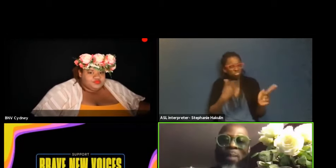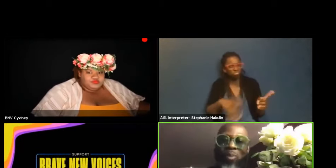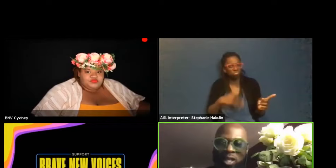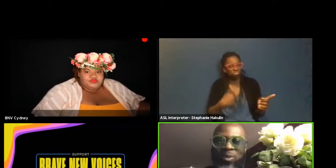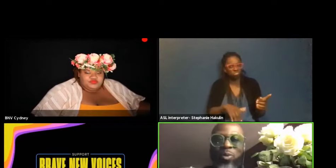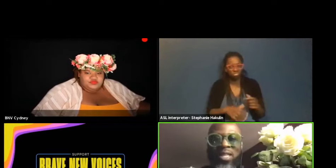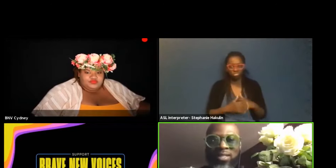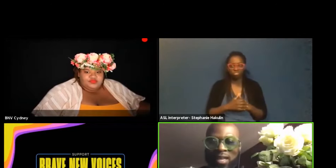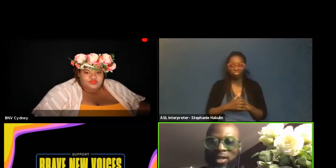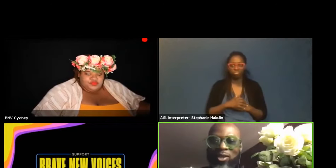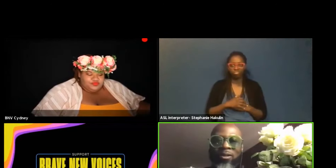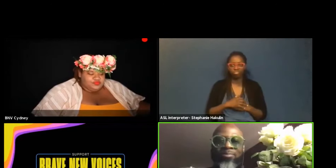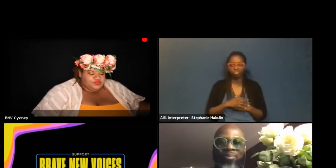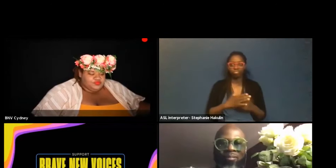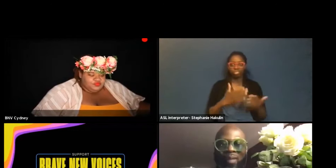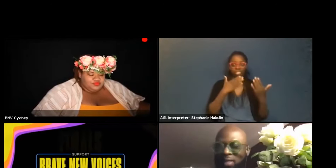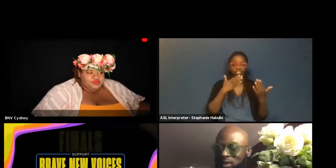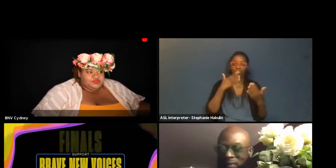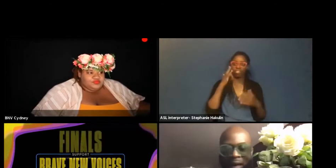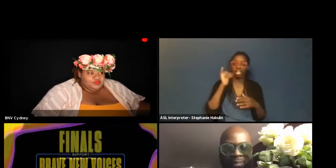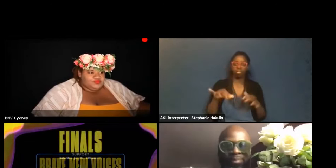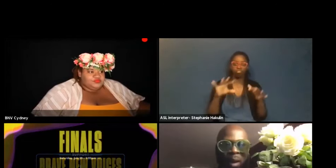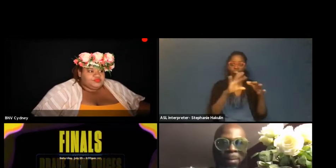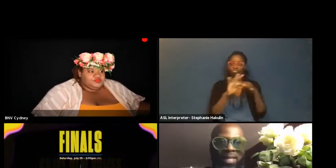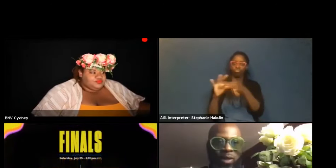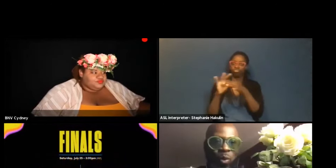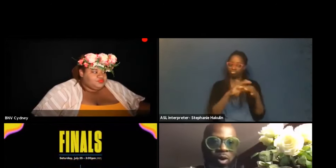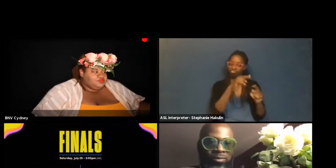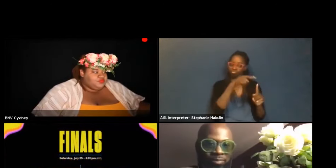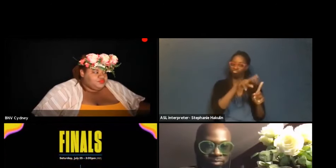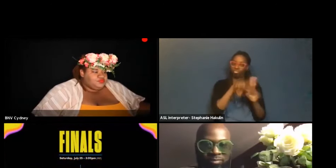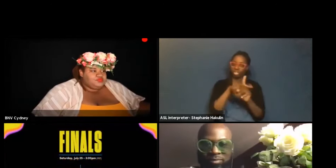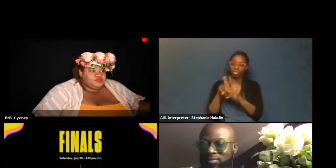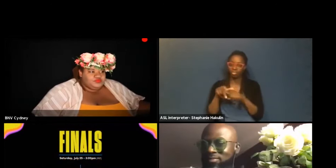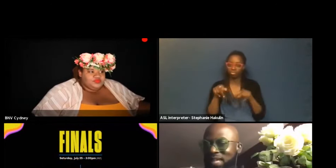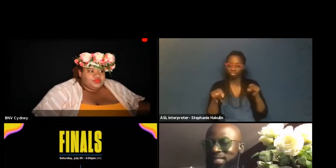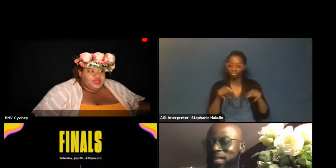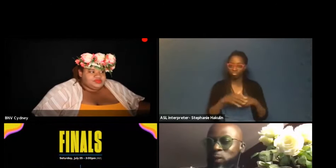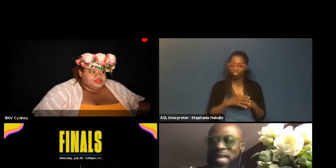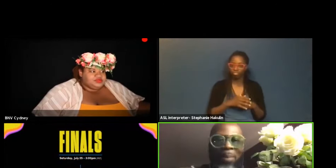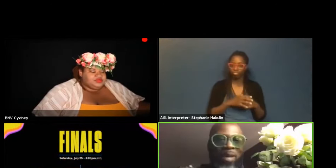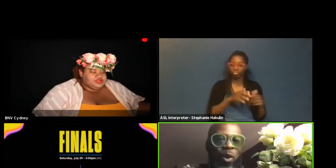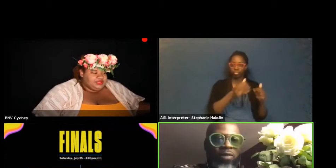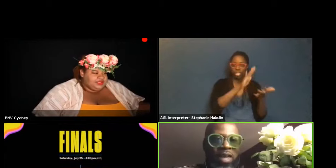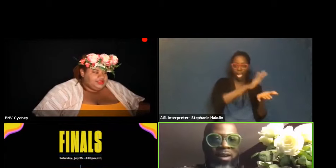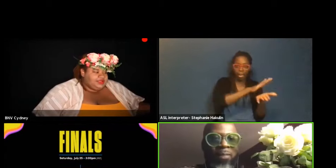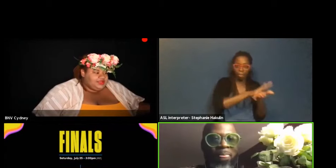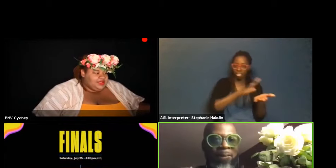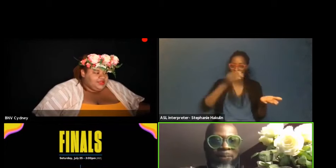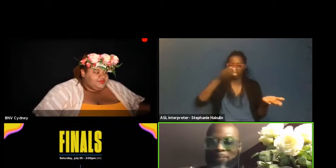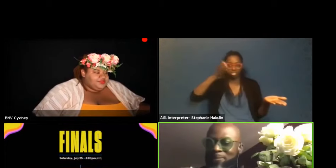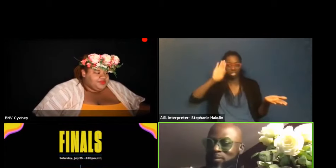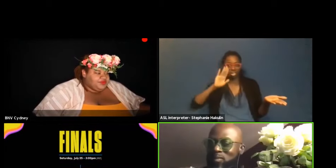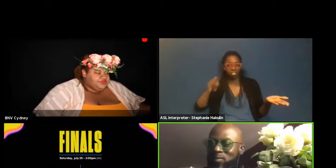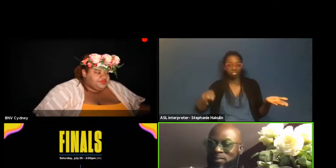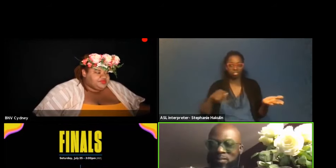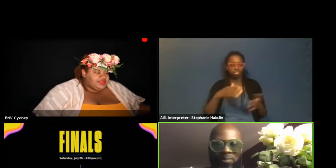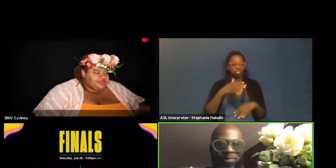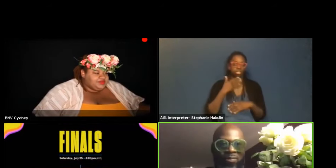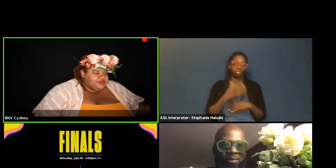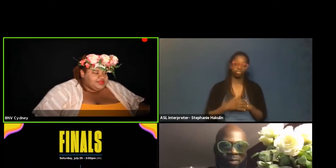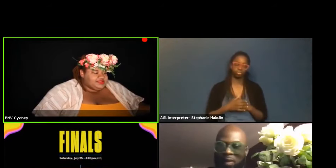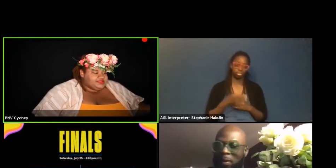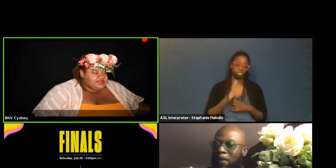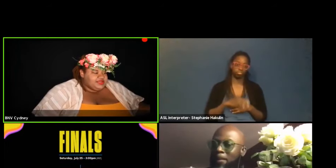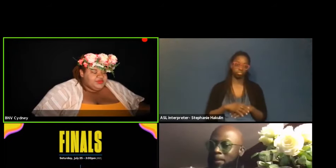Thank you for that bridge between the secular and the divine. Amazing work, Sydney. What's happening over there for the poet from